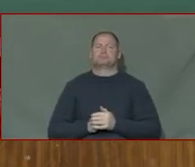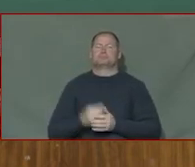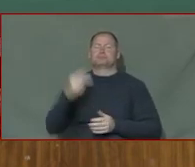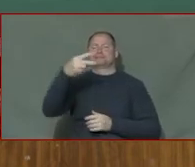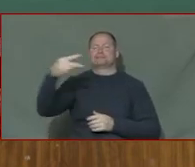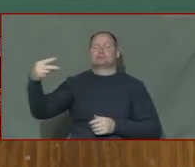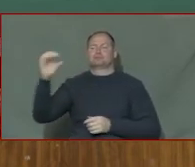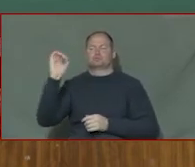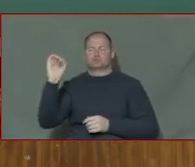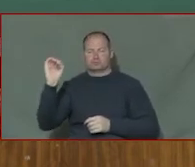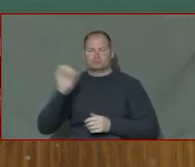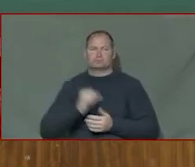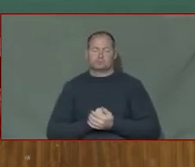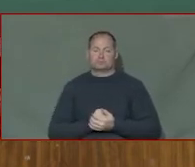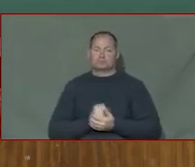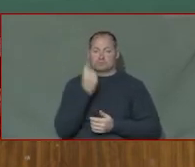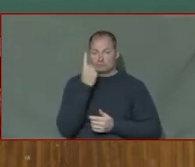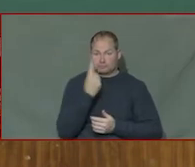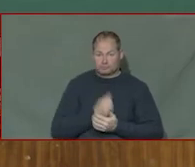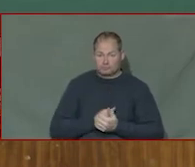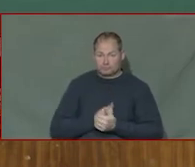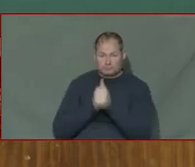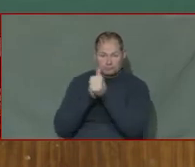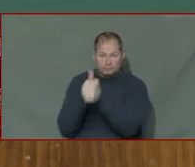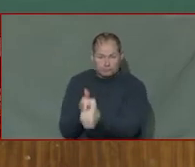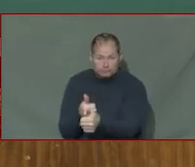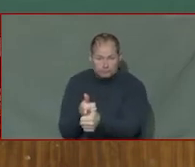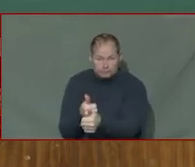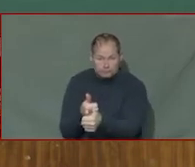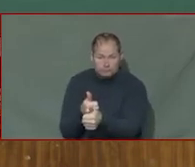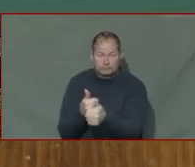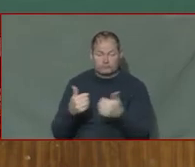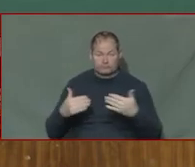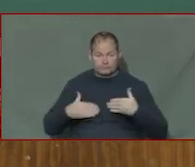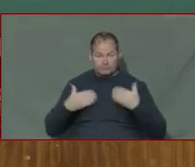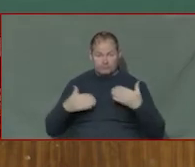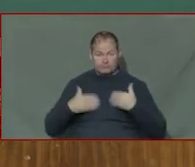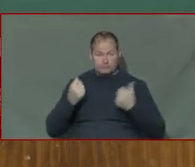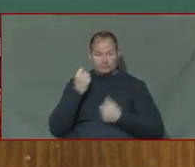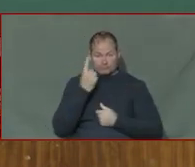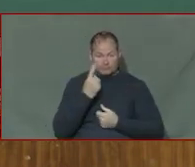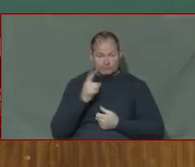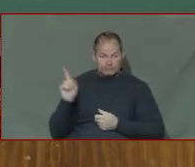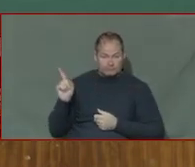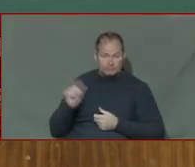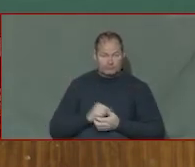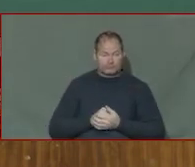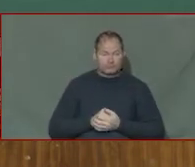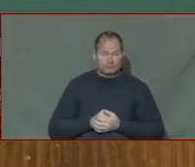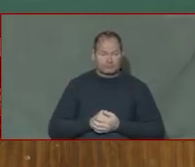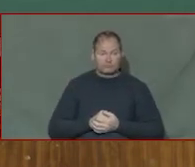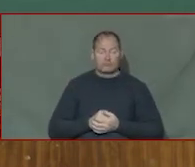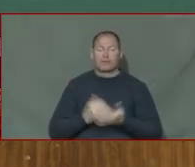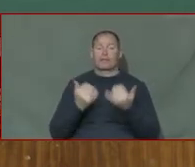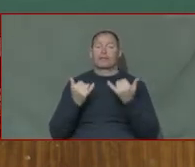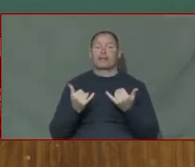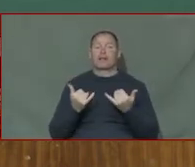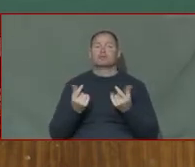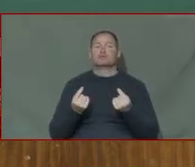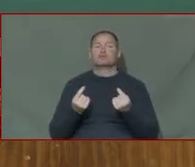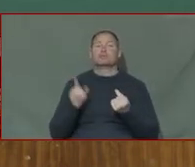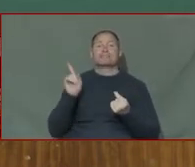0. People, are you with me? Are you happy? You understand? Next, this here is a